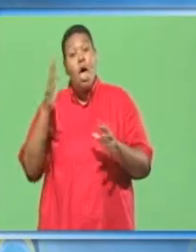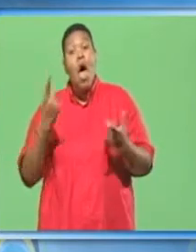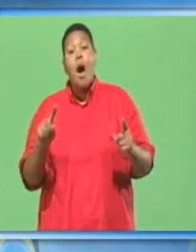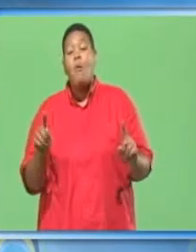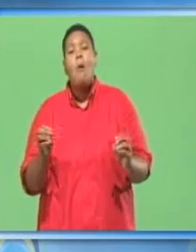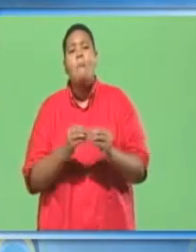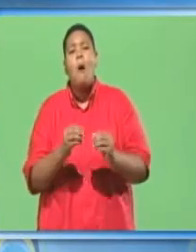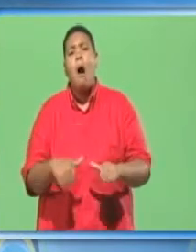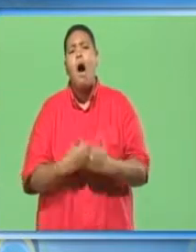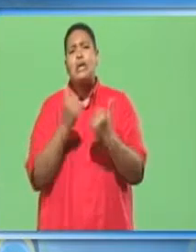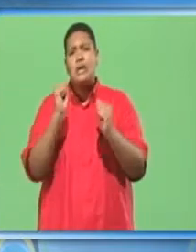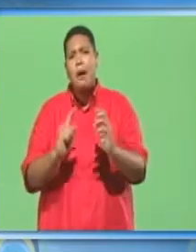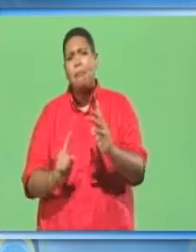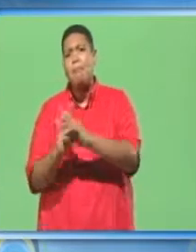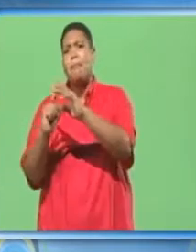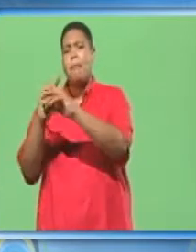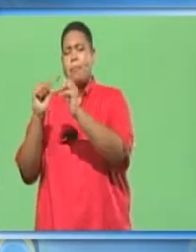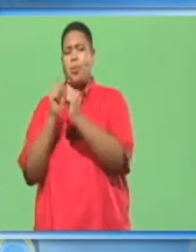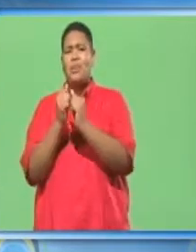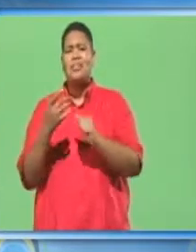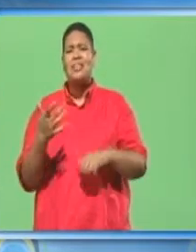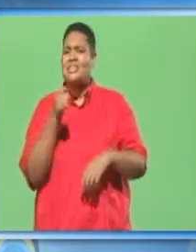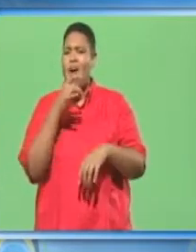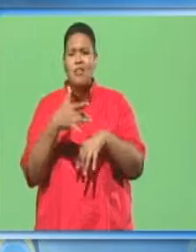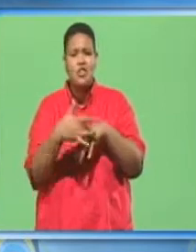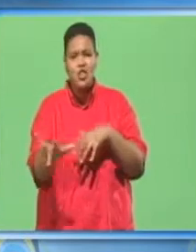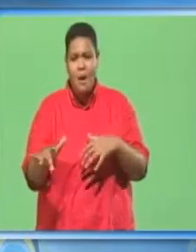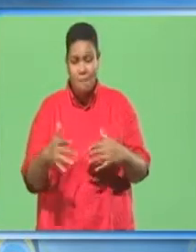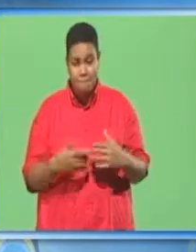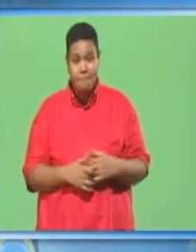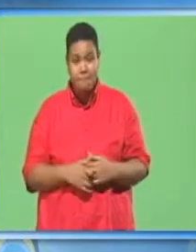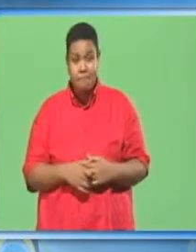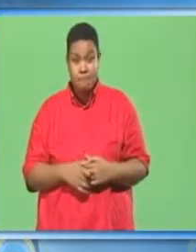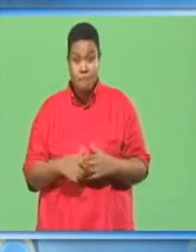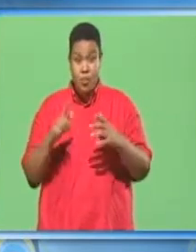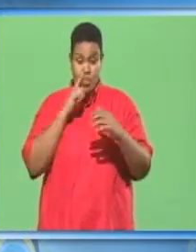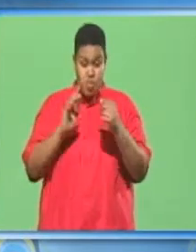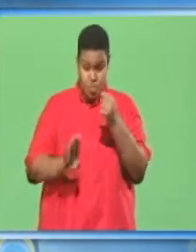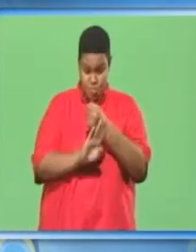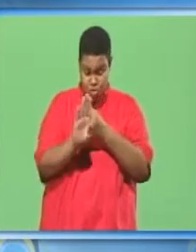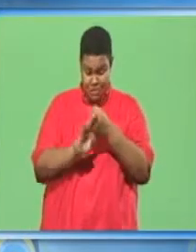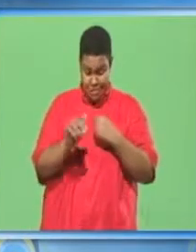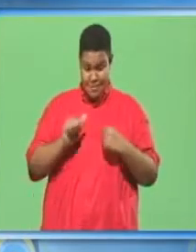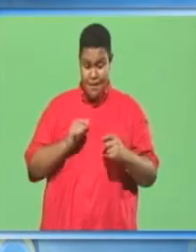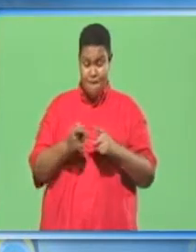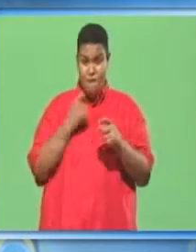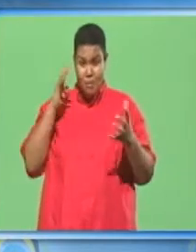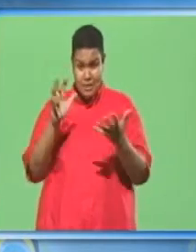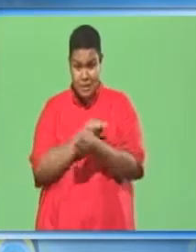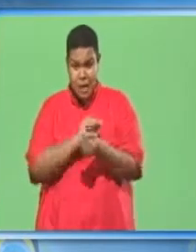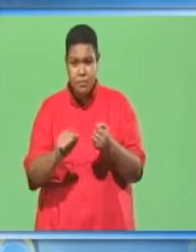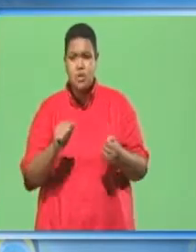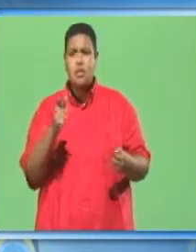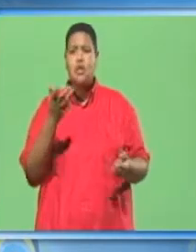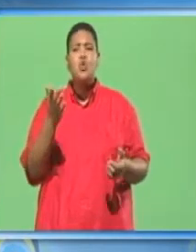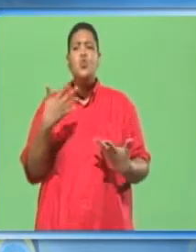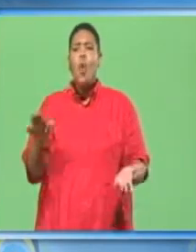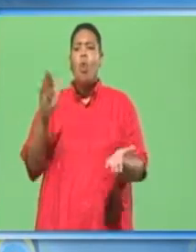damaged blades than sharp ones. To protect blades from damage, avoid stacking them directly on top of each